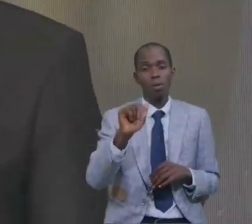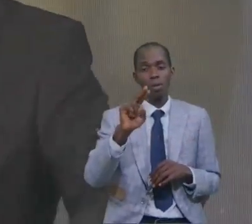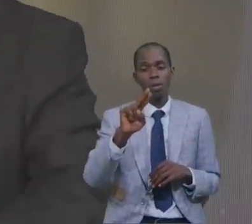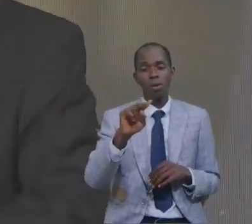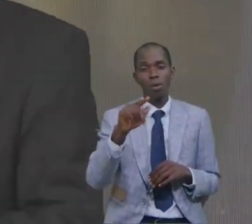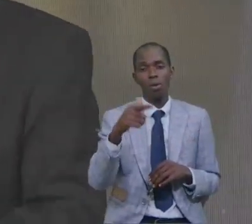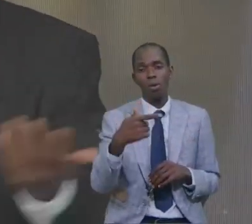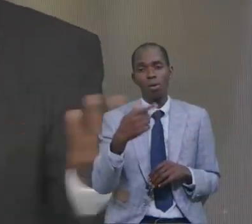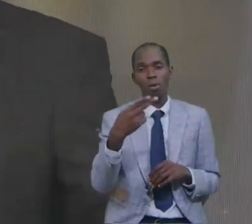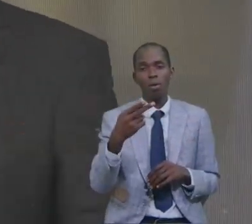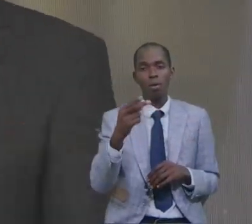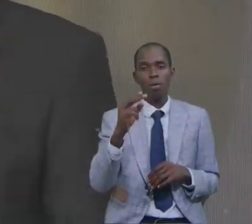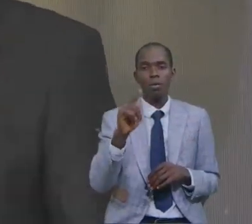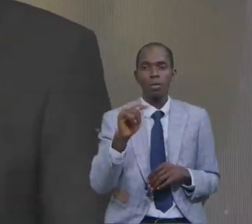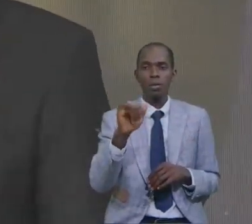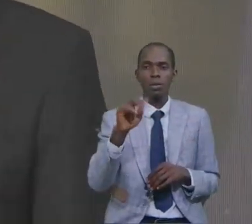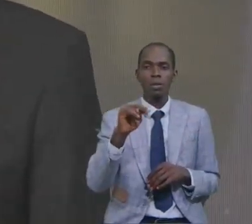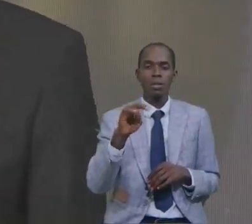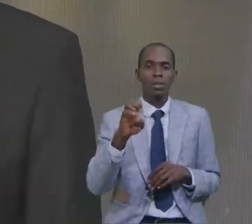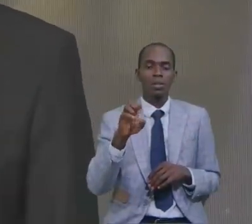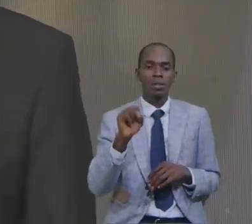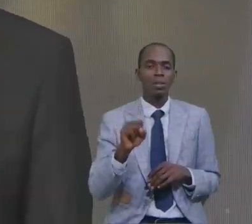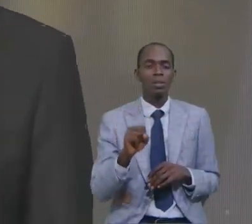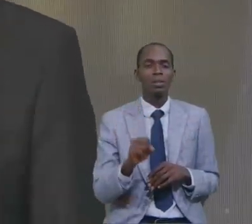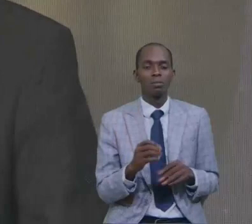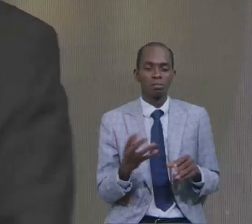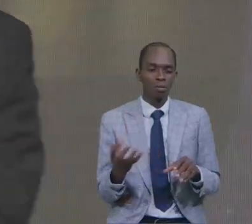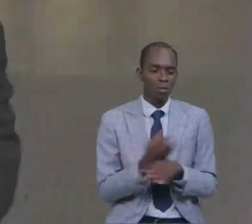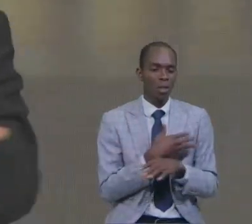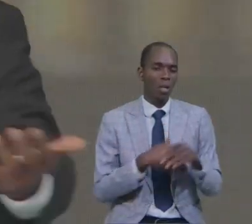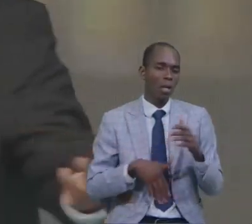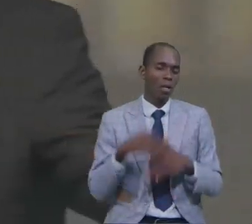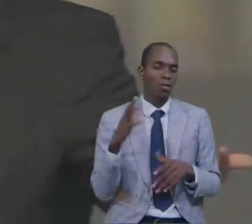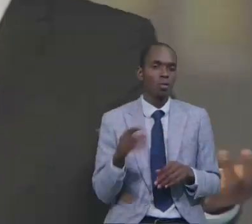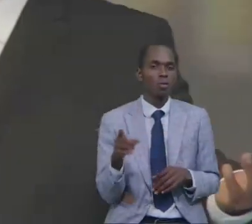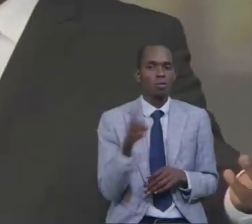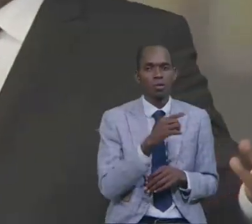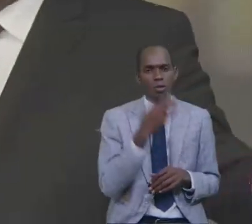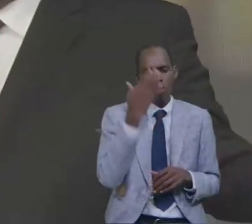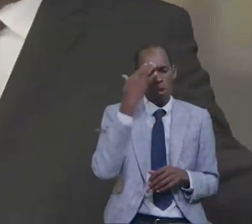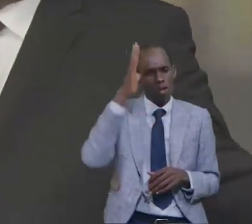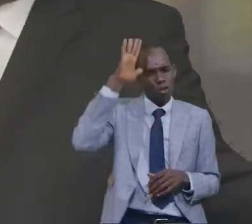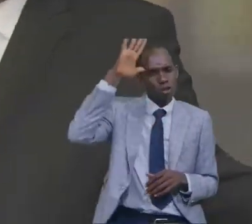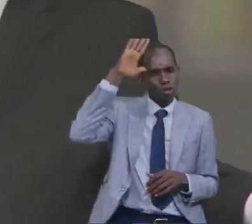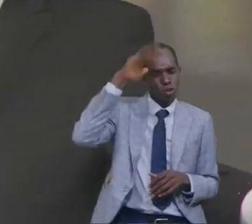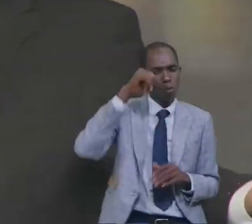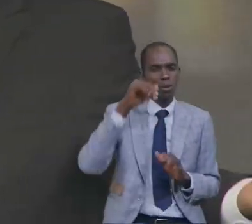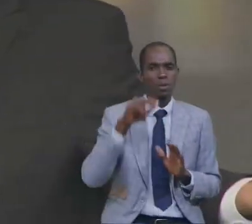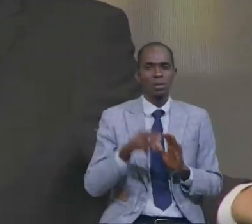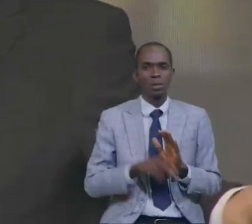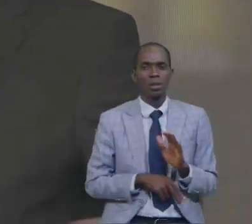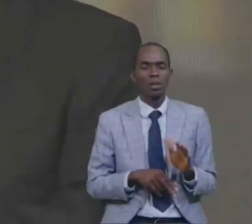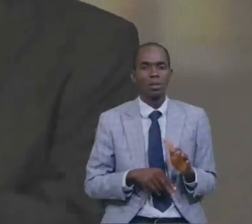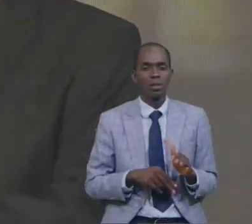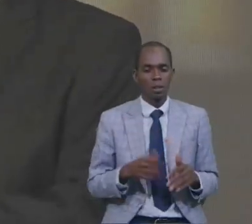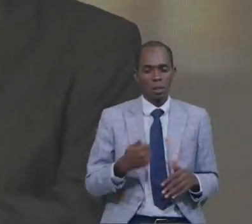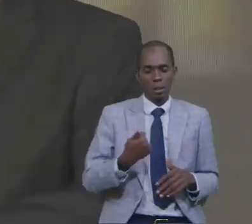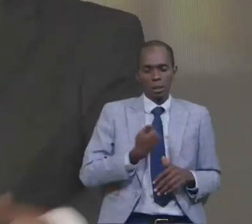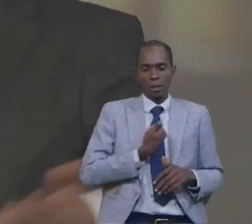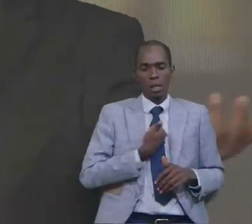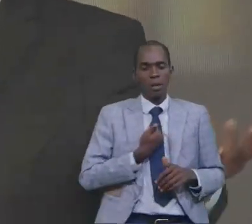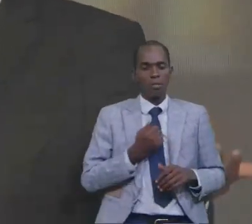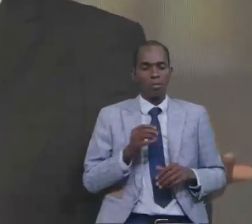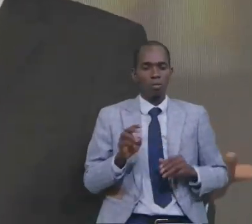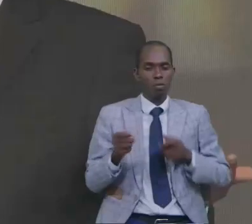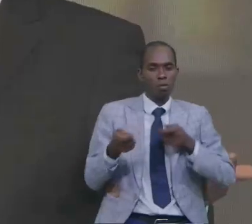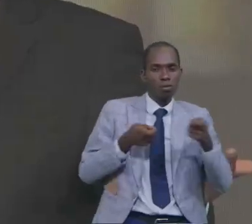in again. Self-will will try to come in again. But now I am saved. Now